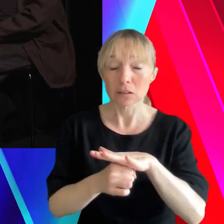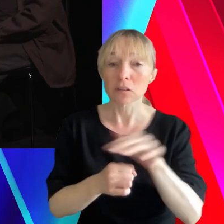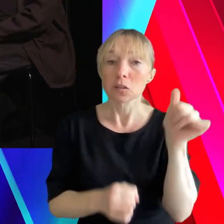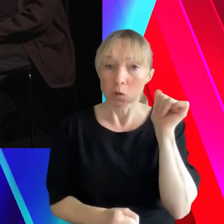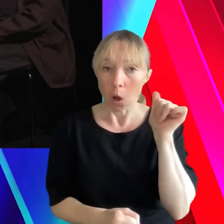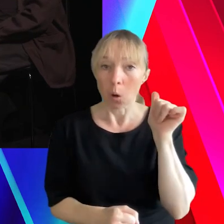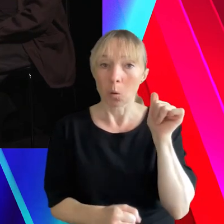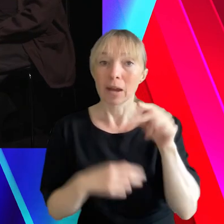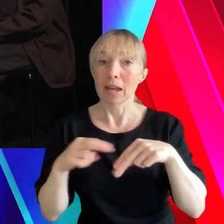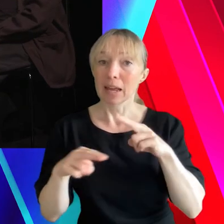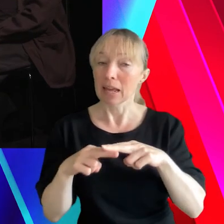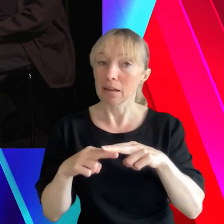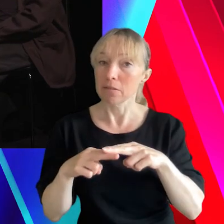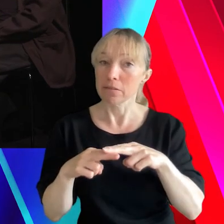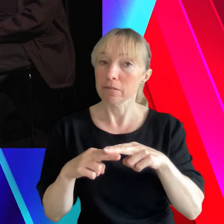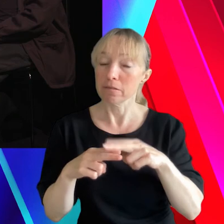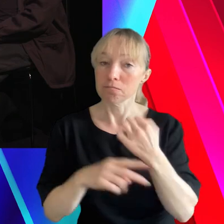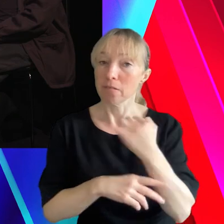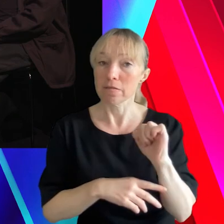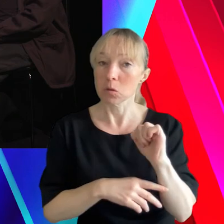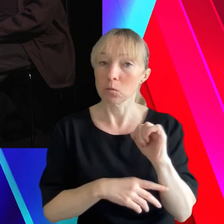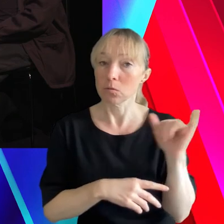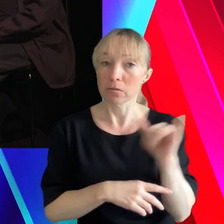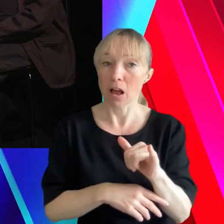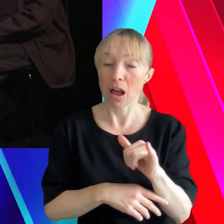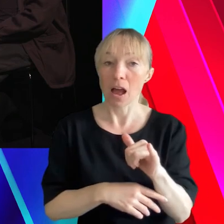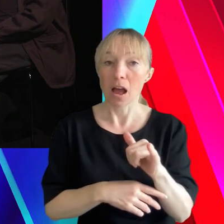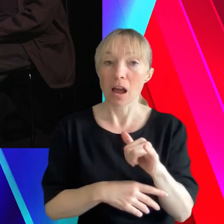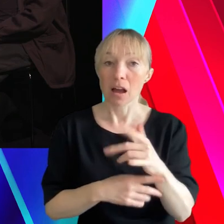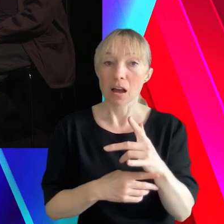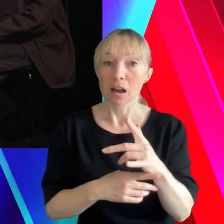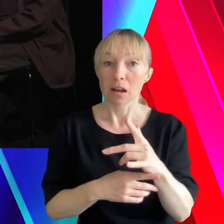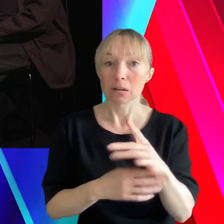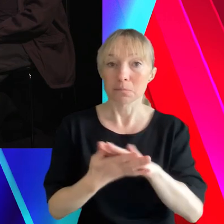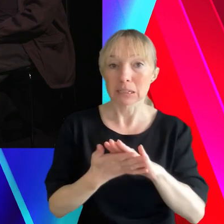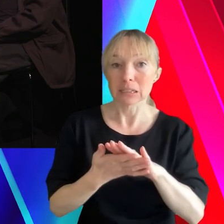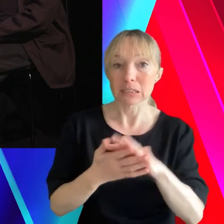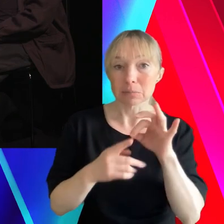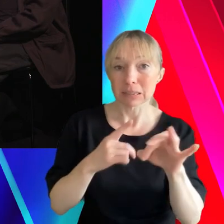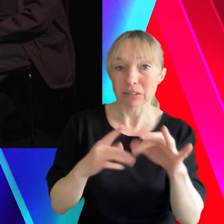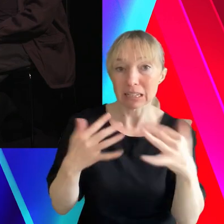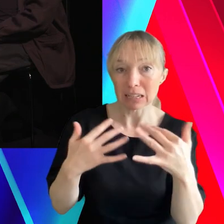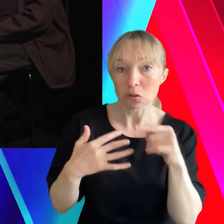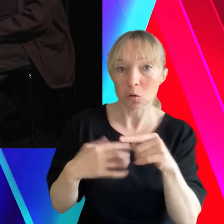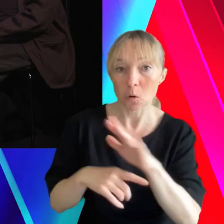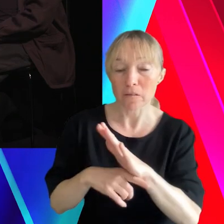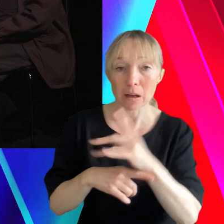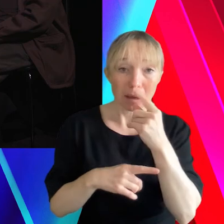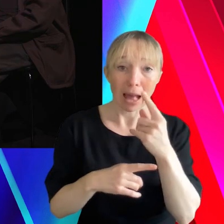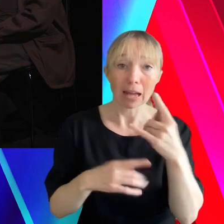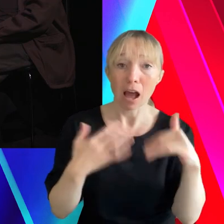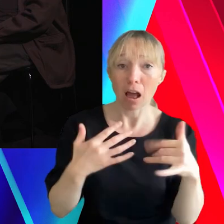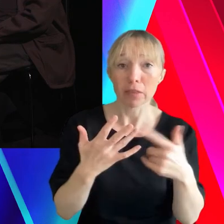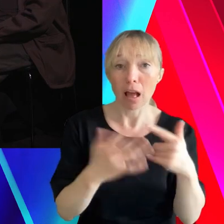this then it's gonna attract some specific attention on your film because of this which can harm the other films, so you don't know what to do. It's